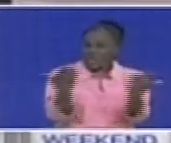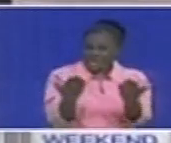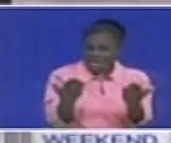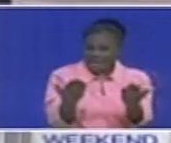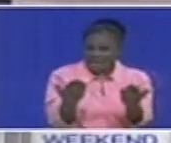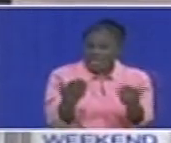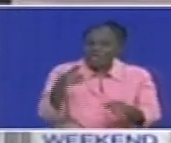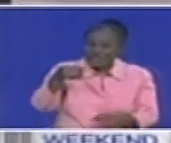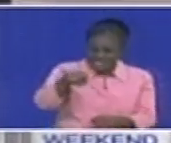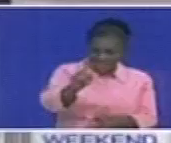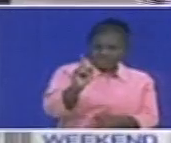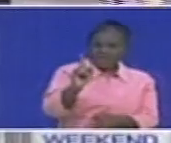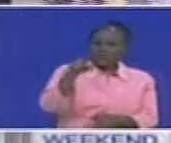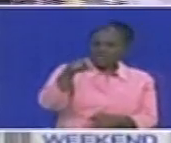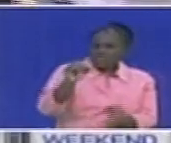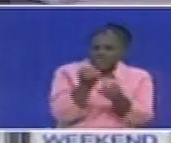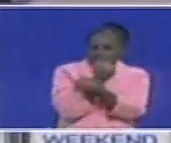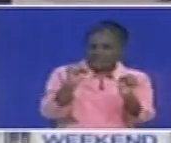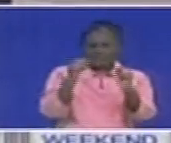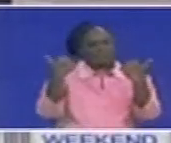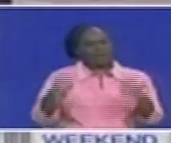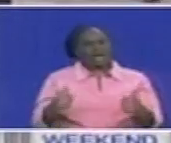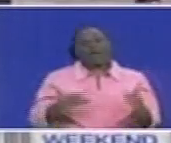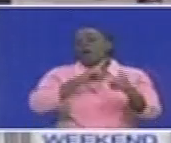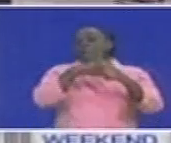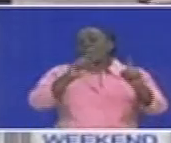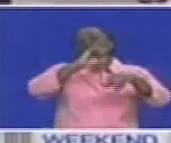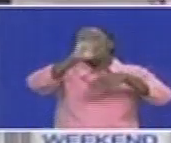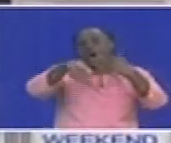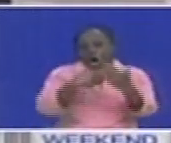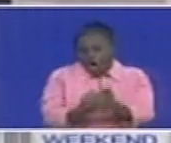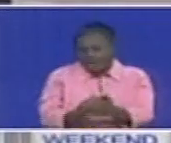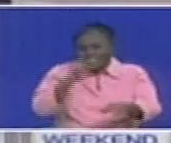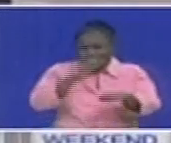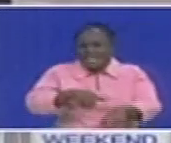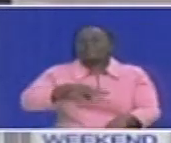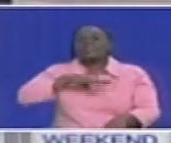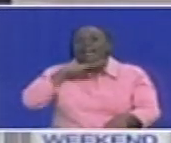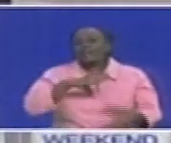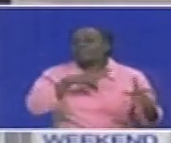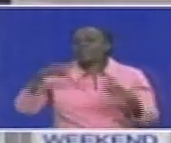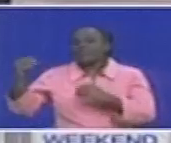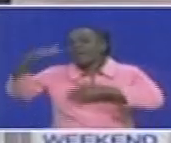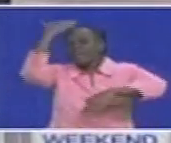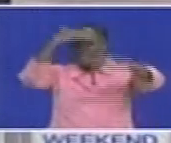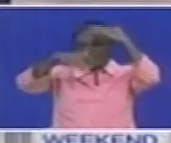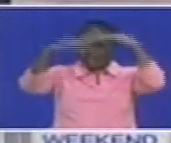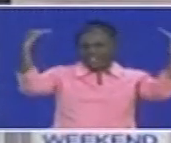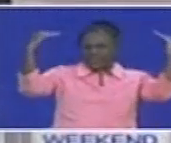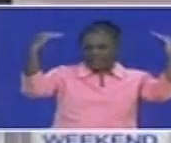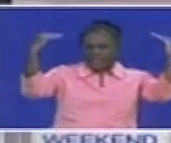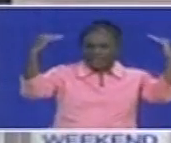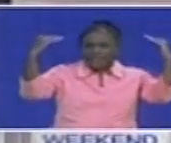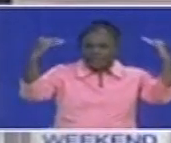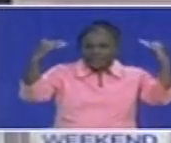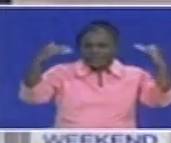ni kitu wewe haujaokoka. Lakini sisi wote tukipass, tukikufa, sisi wote tunaenda heaven. Na kitu yenye God anataka kutoka